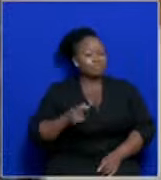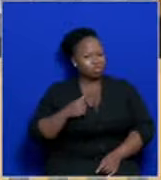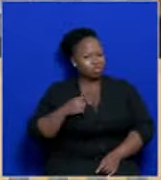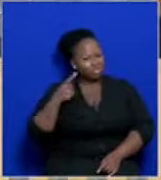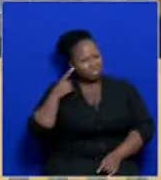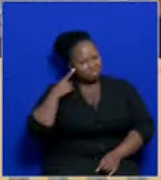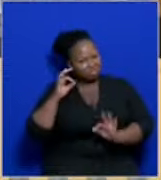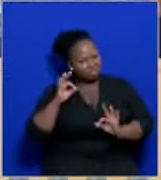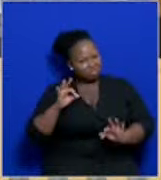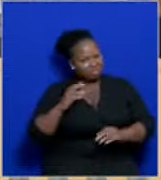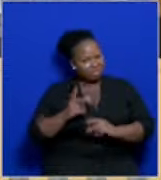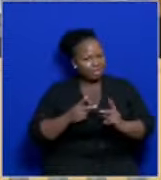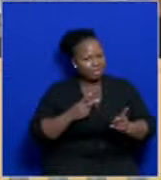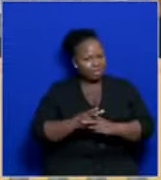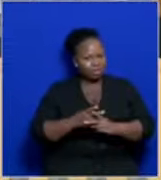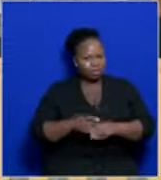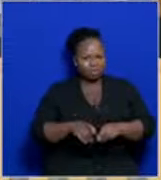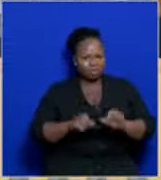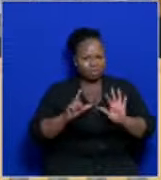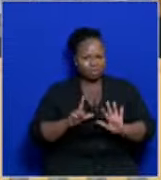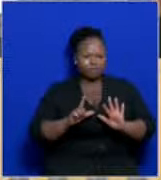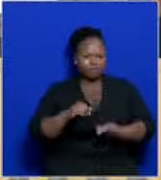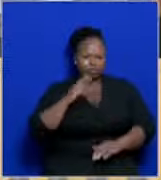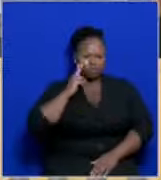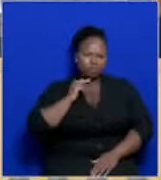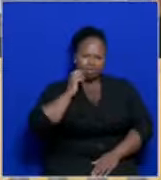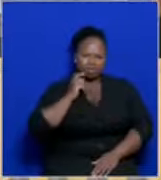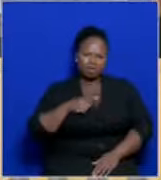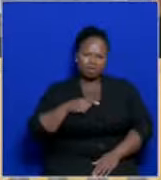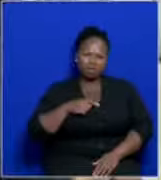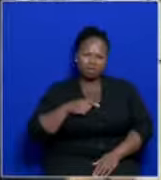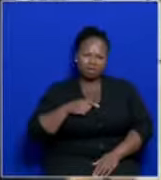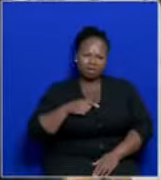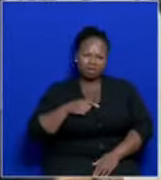on the 7th of November? What is the opposite of option?